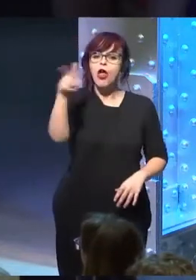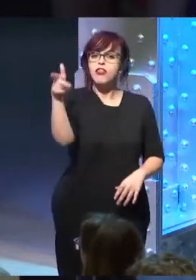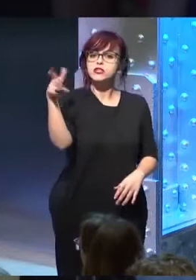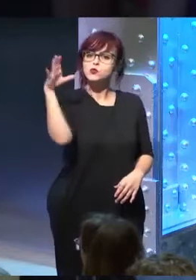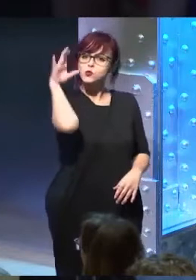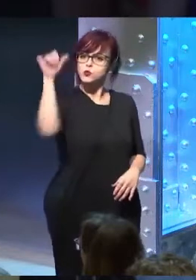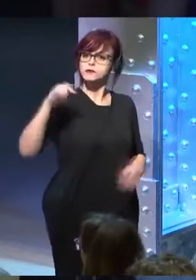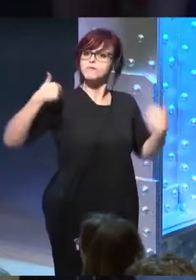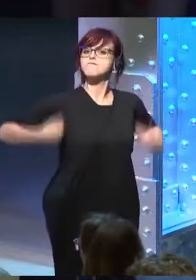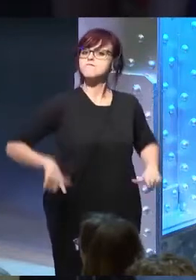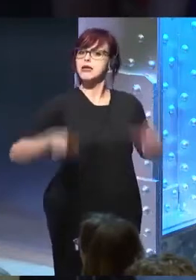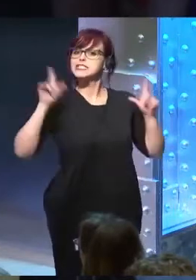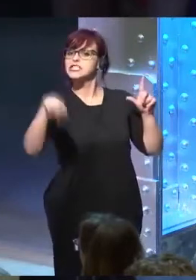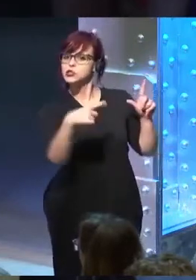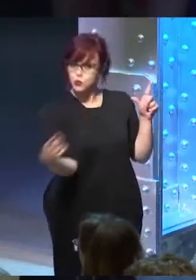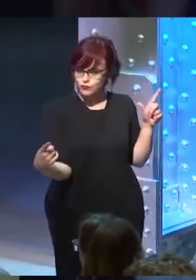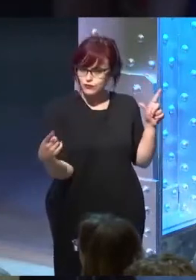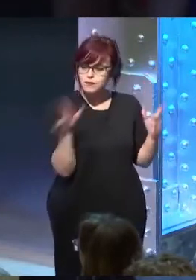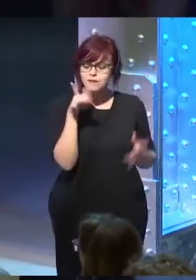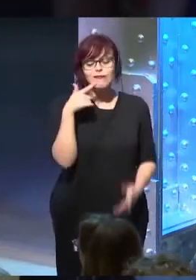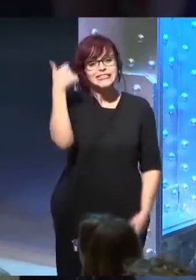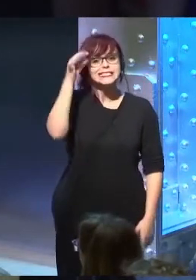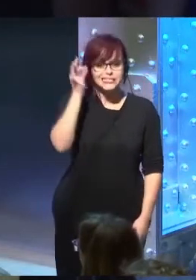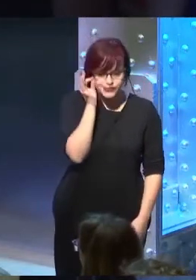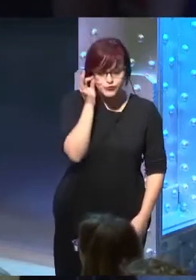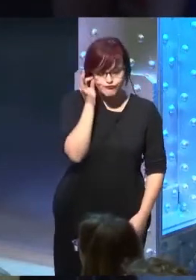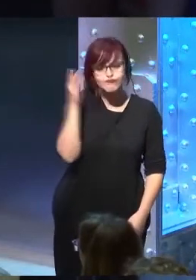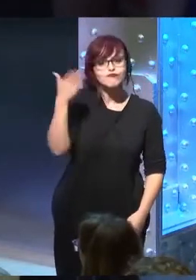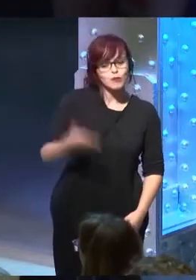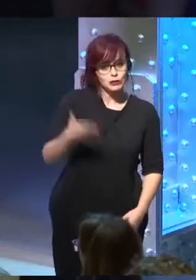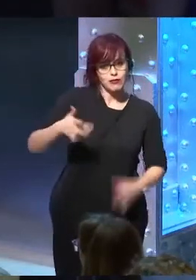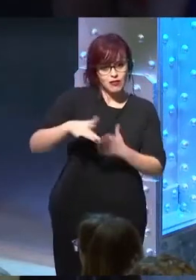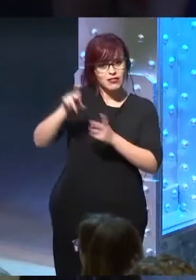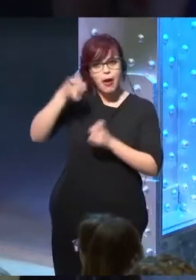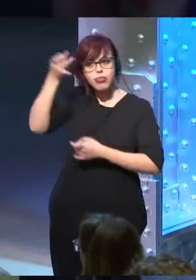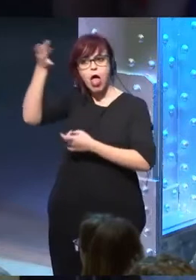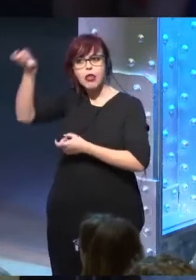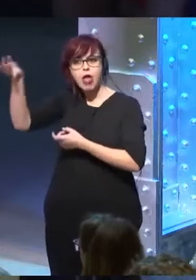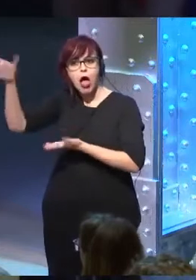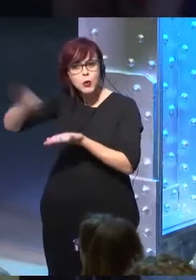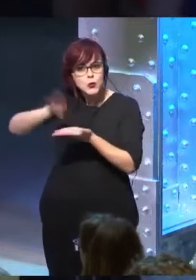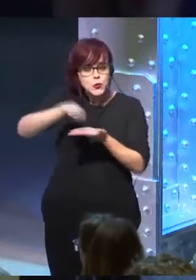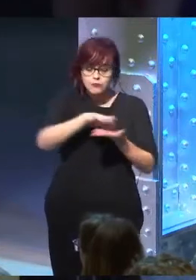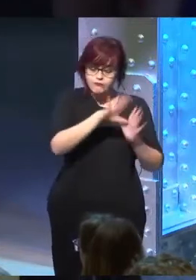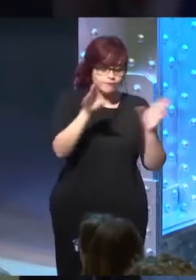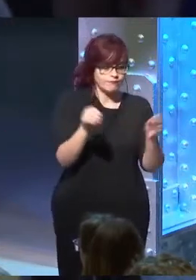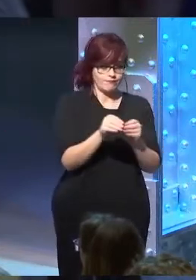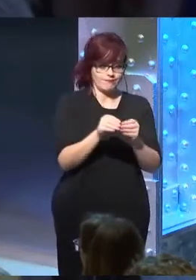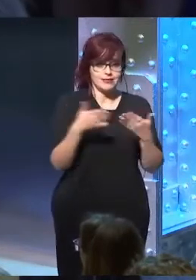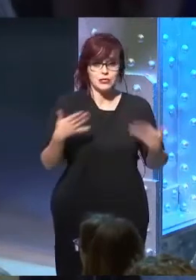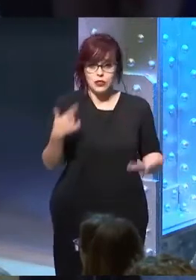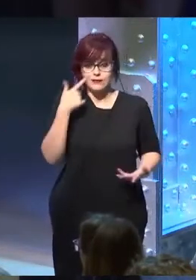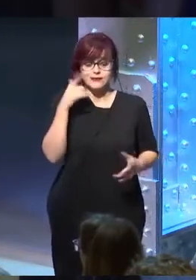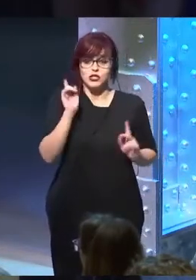really important part of that mix. It takes only a casual glance at modern Western